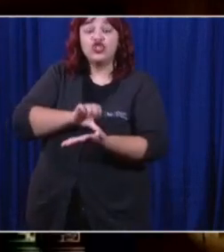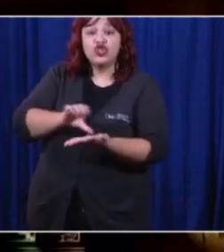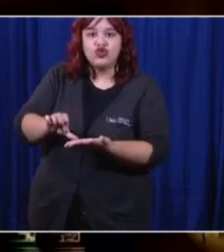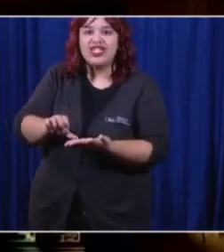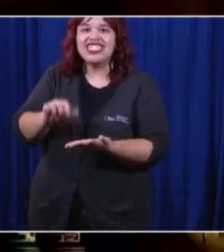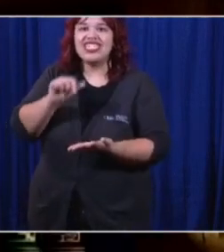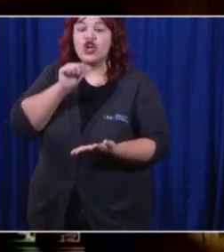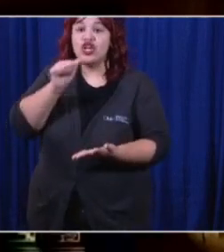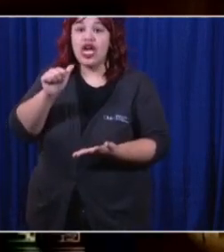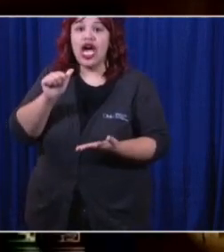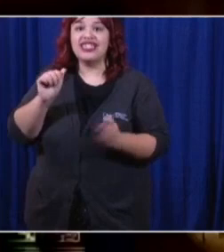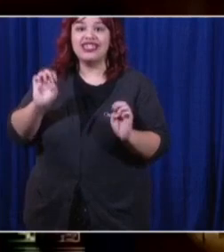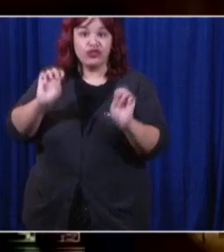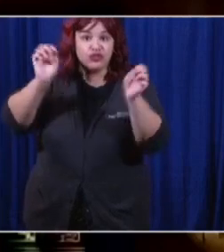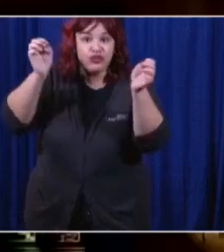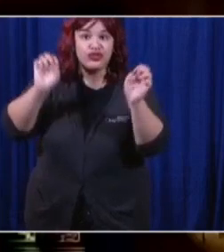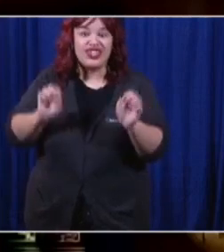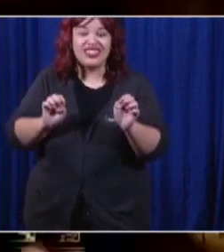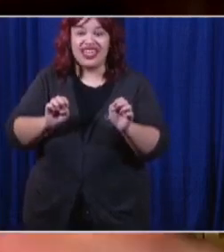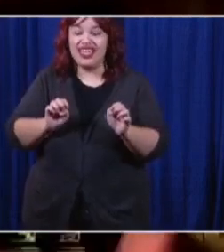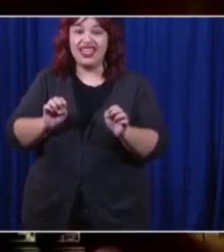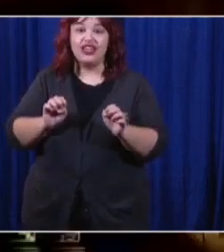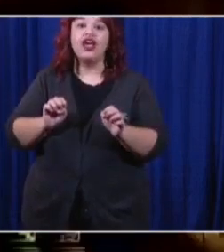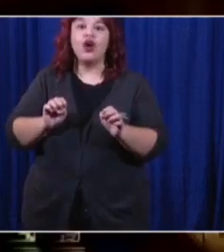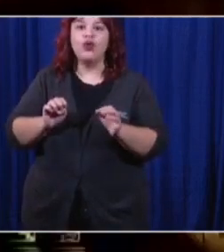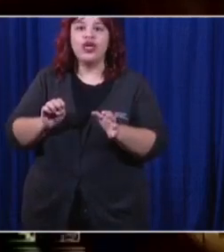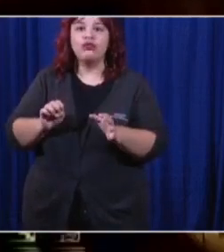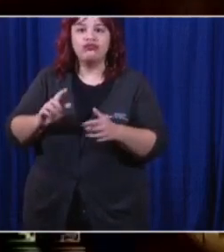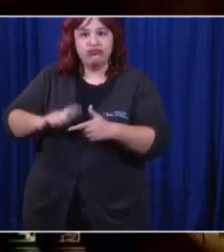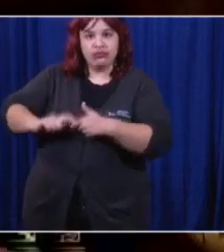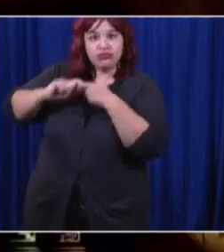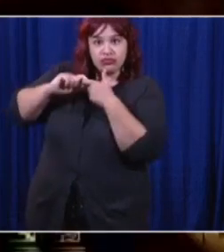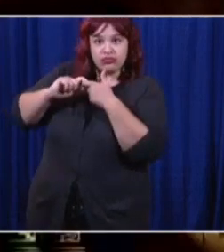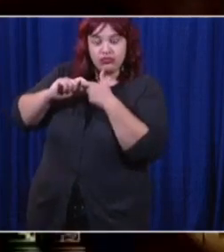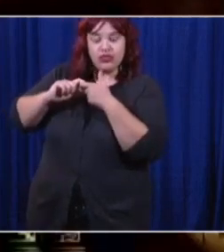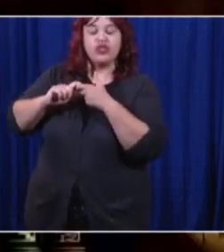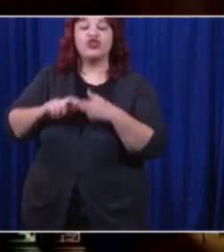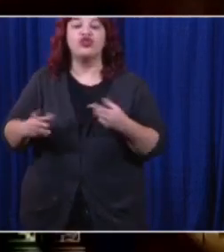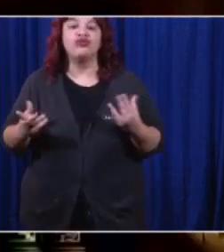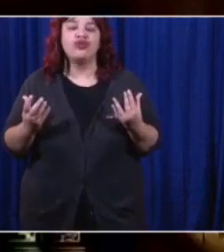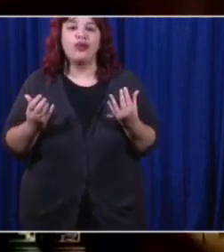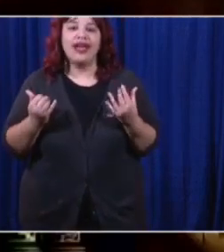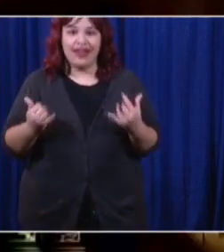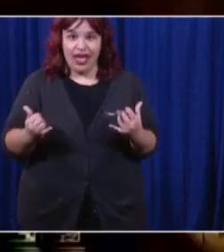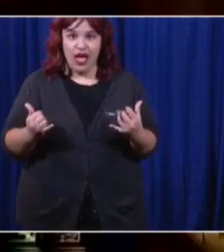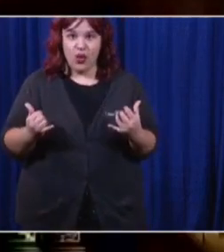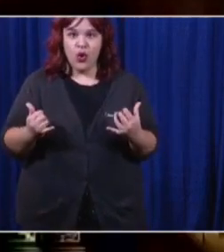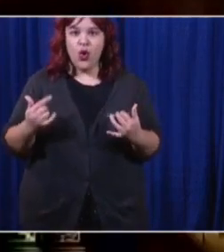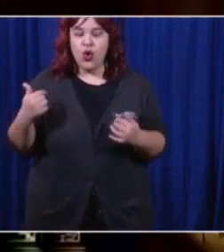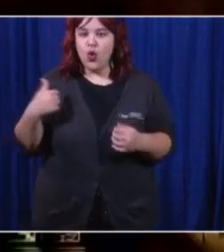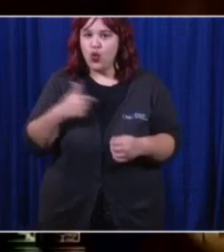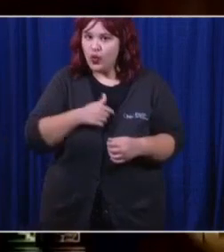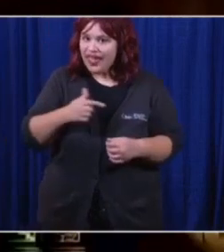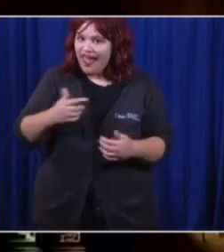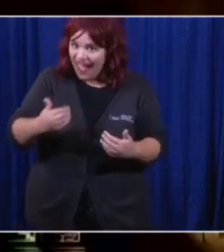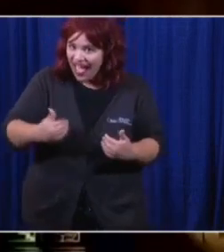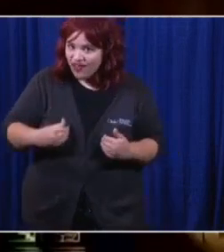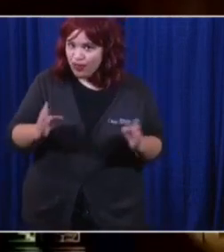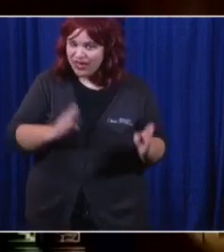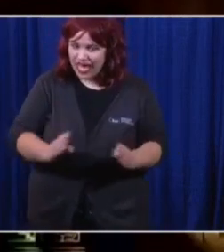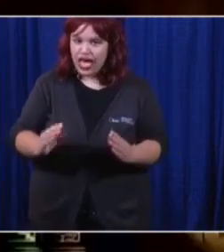now. So we would take a step-by-step approach, making sure that we're growing our capacity as it's needed, and